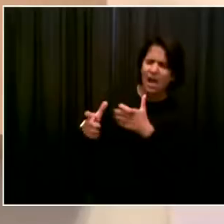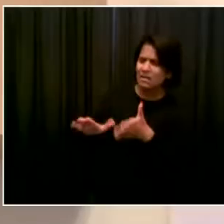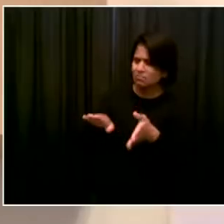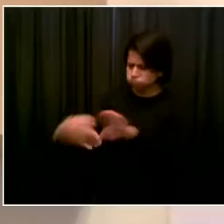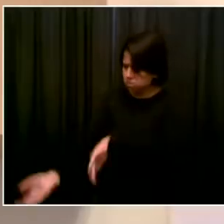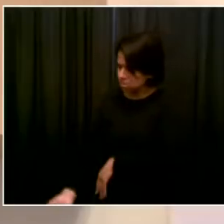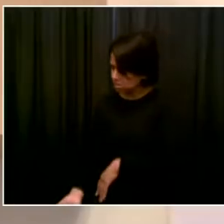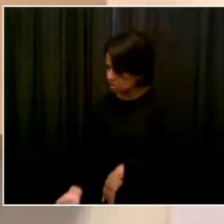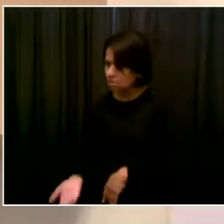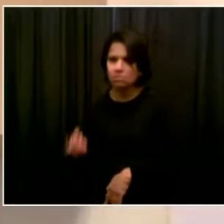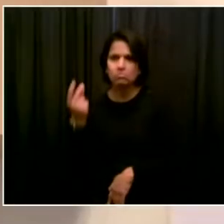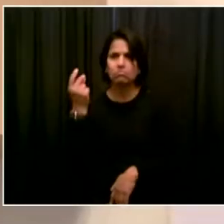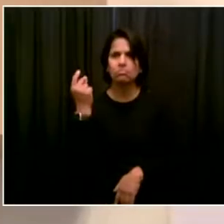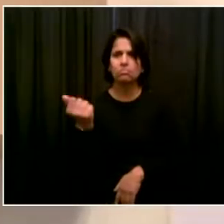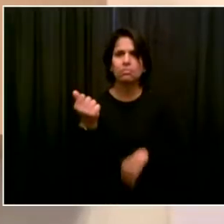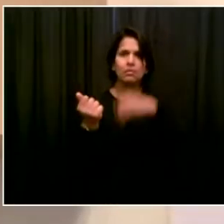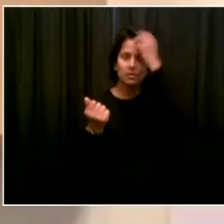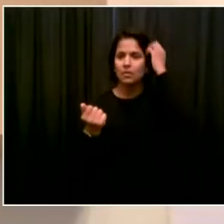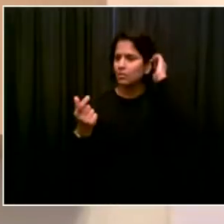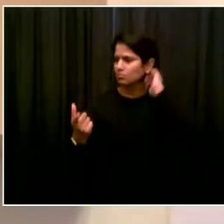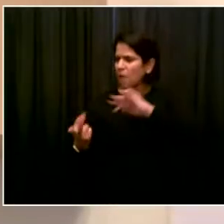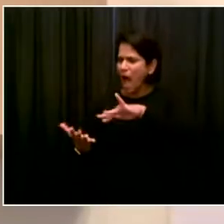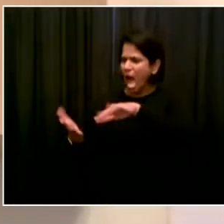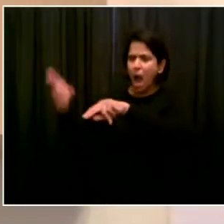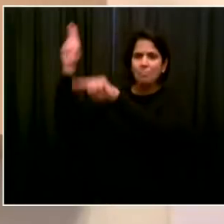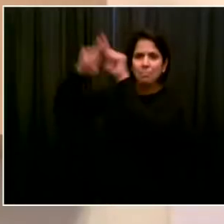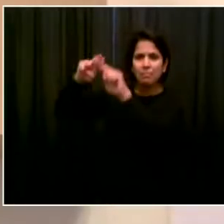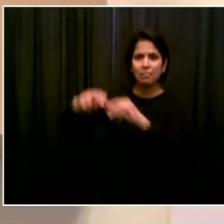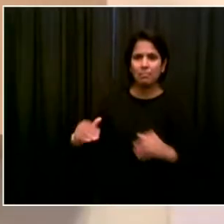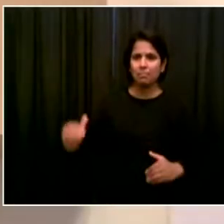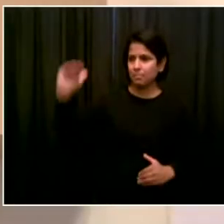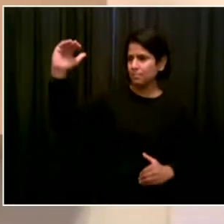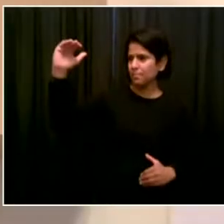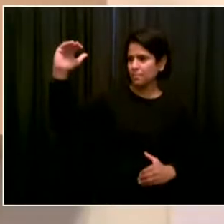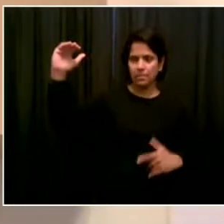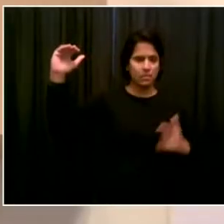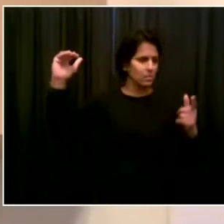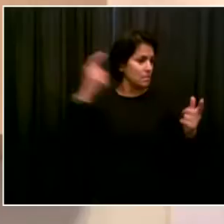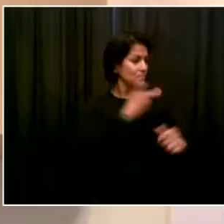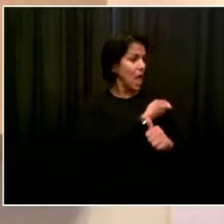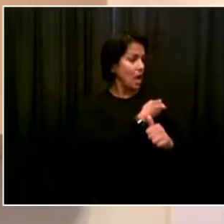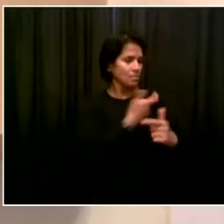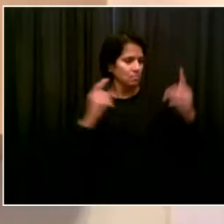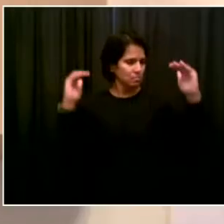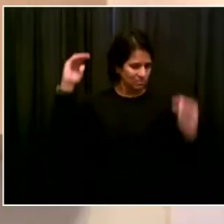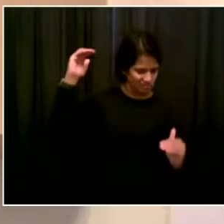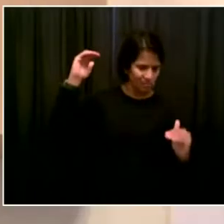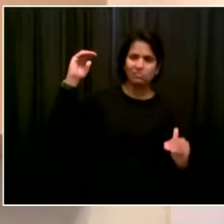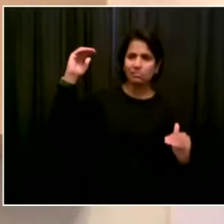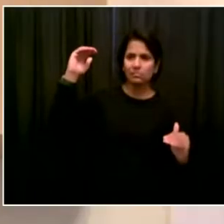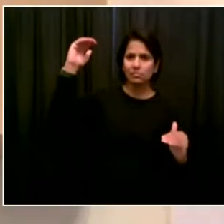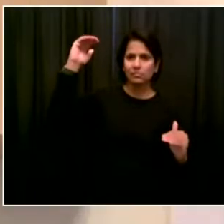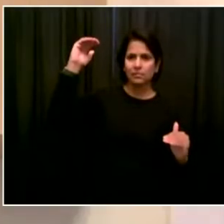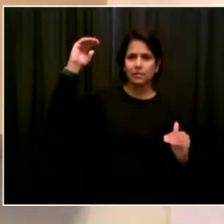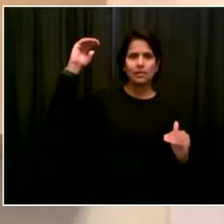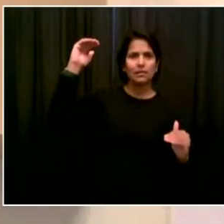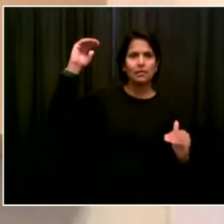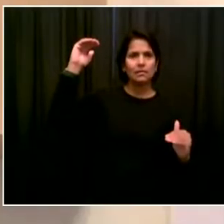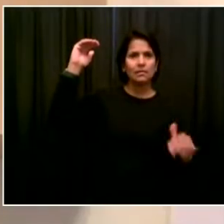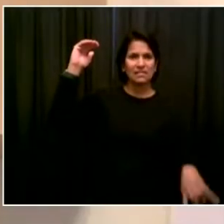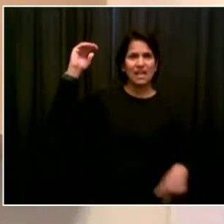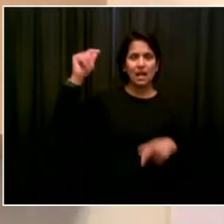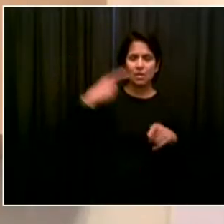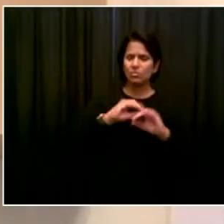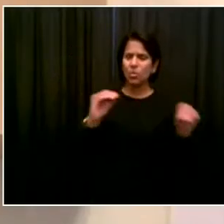question is too big or small, or always come and ask. But we're at a point now where we have to also take our individual